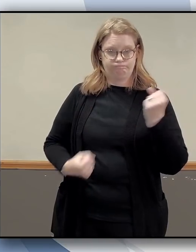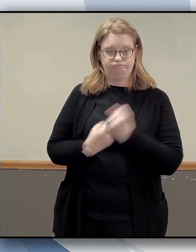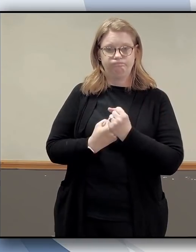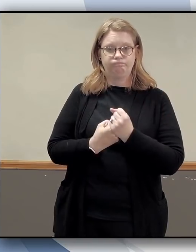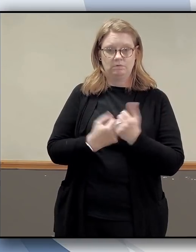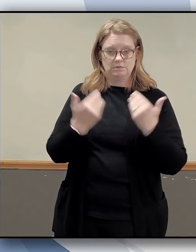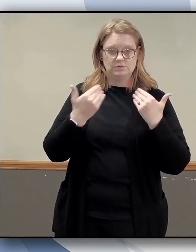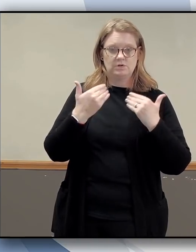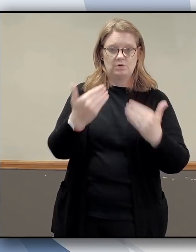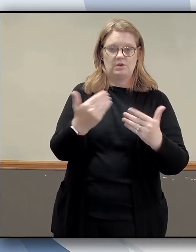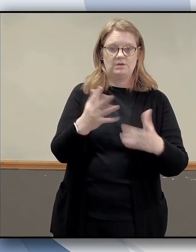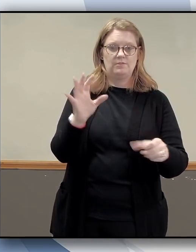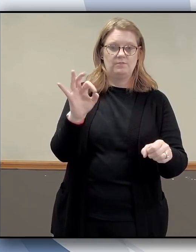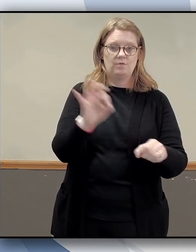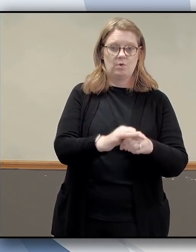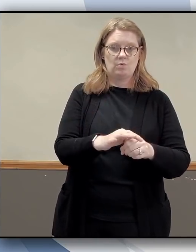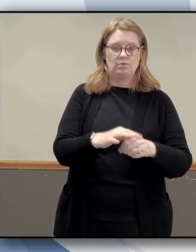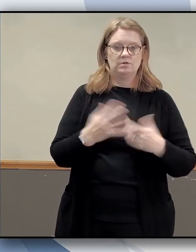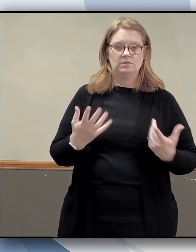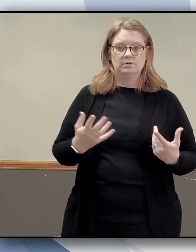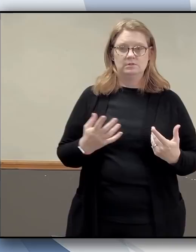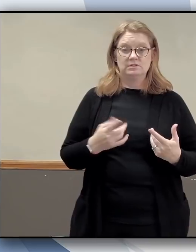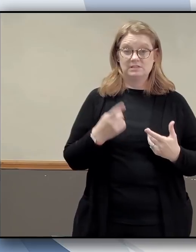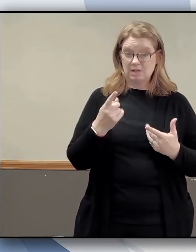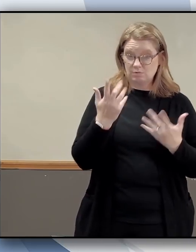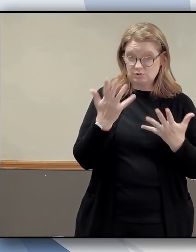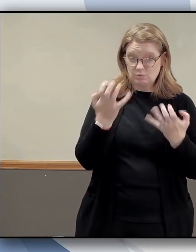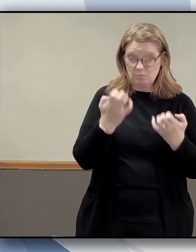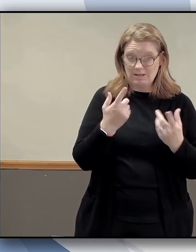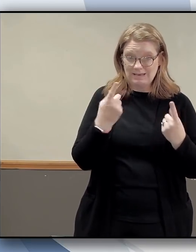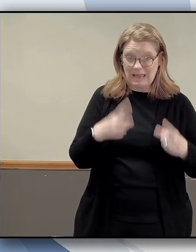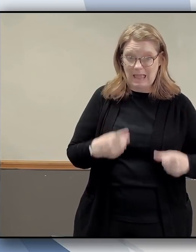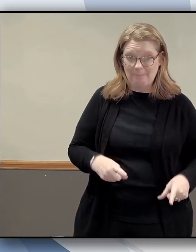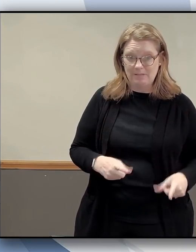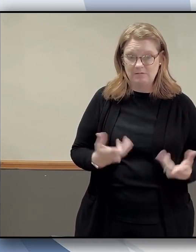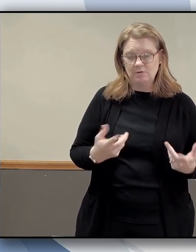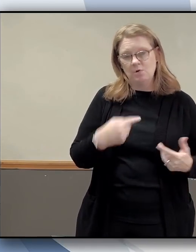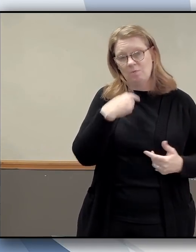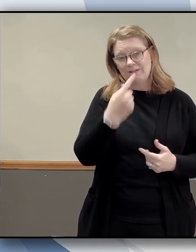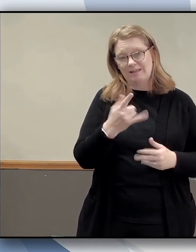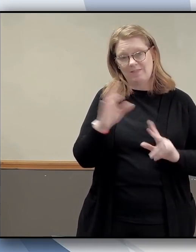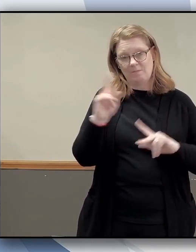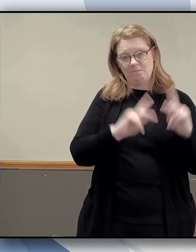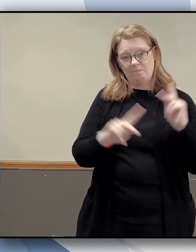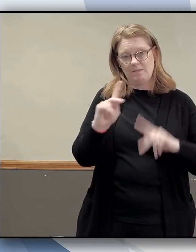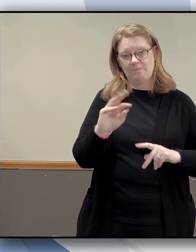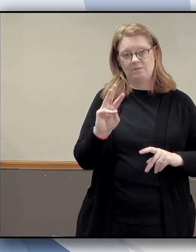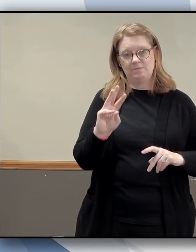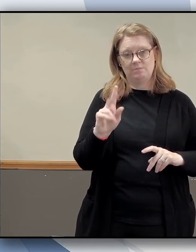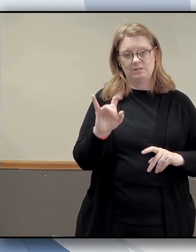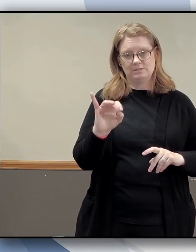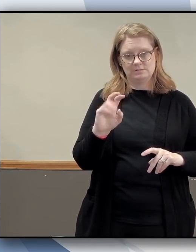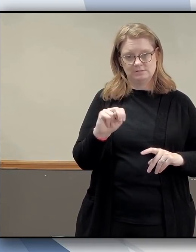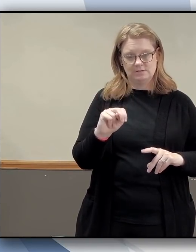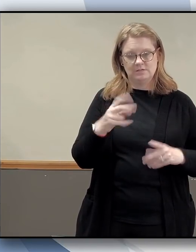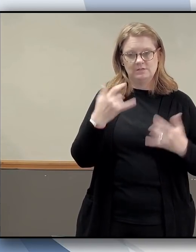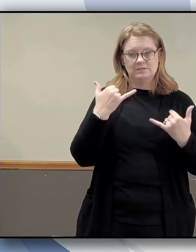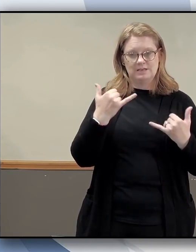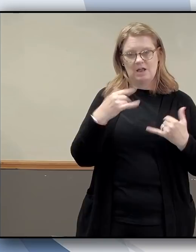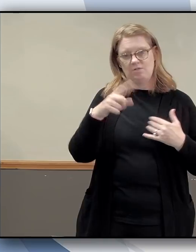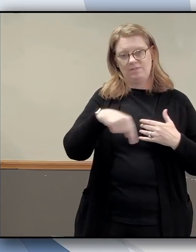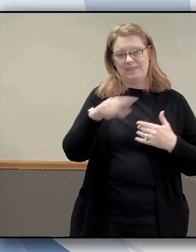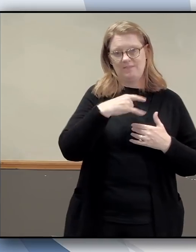vote. Is that what you wanted to happen? And what do you say to those people in Williston now that they have come up with their